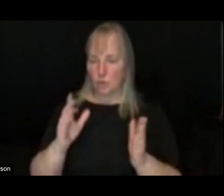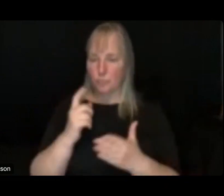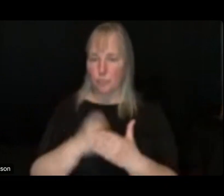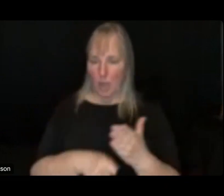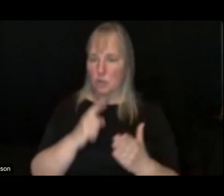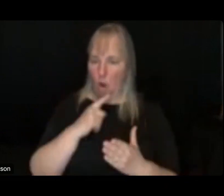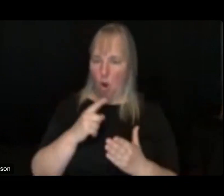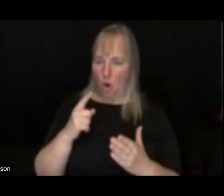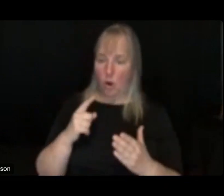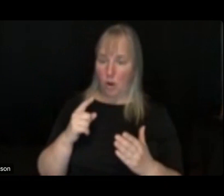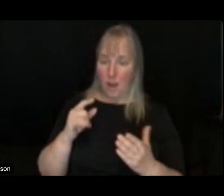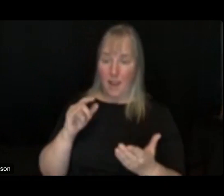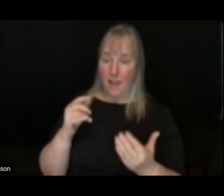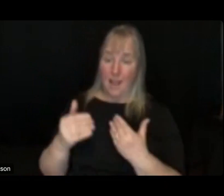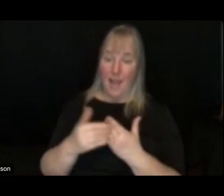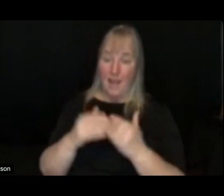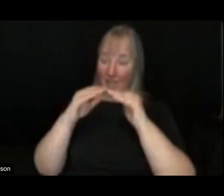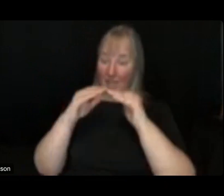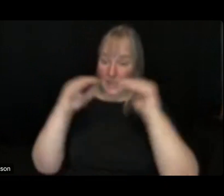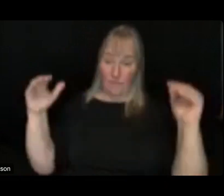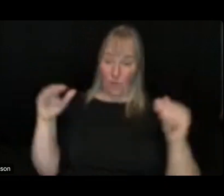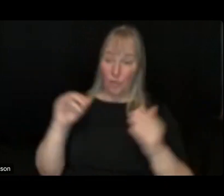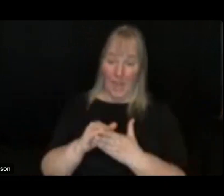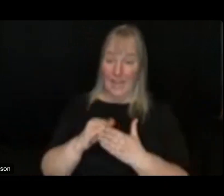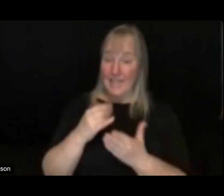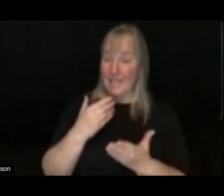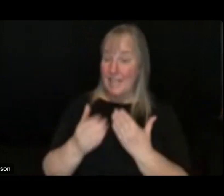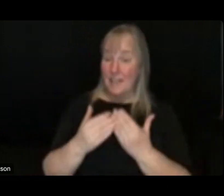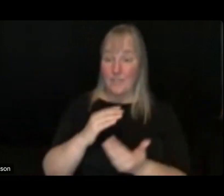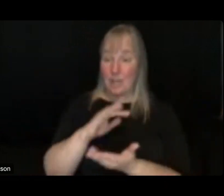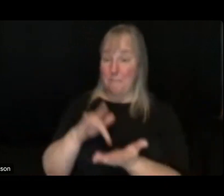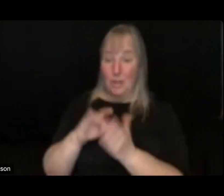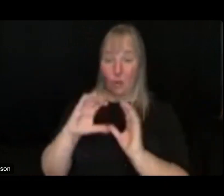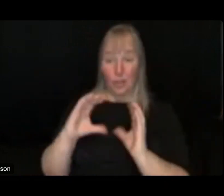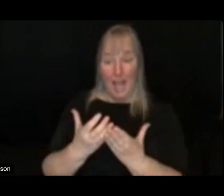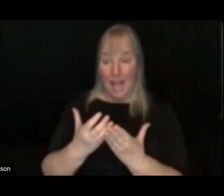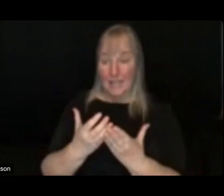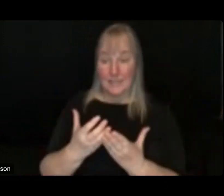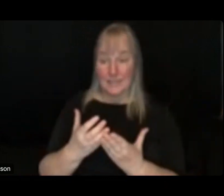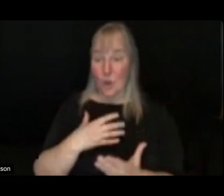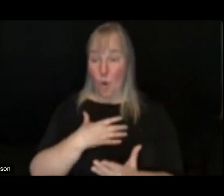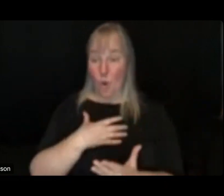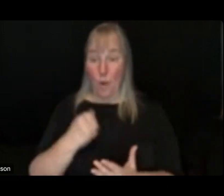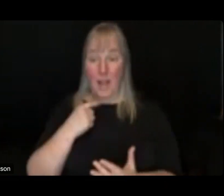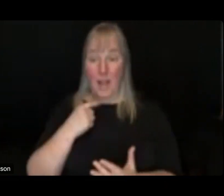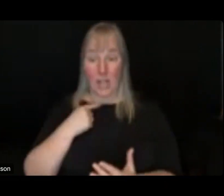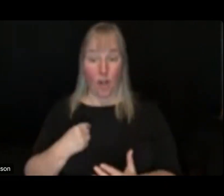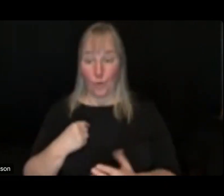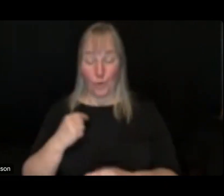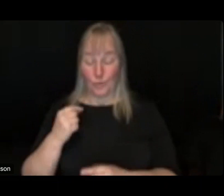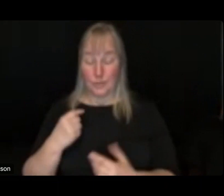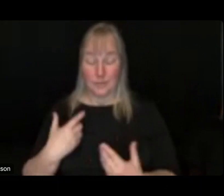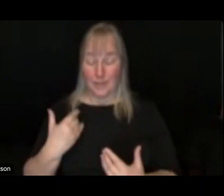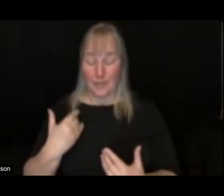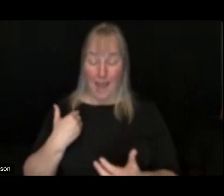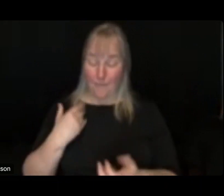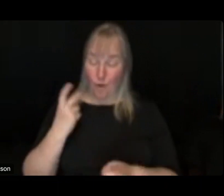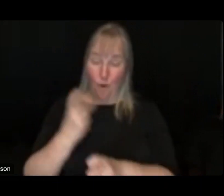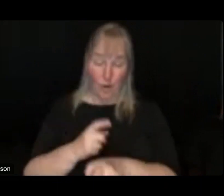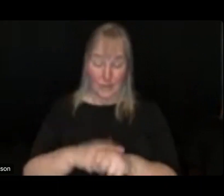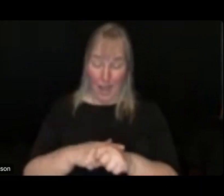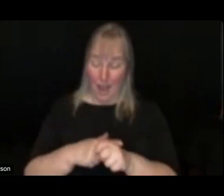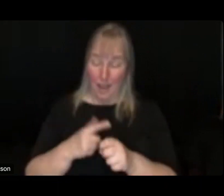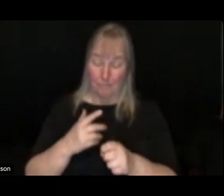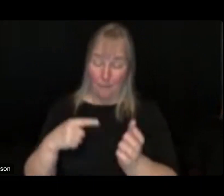that I think even middle class white collars might find it's difficult to get there.